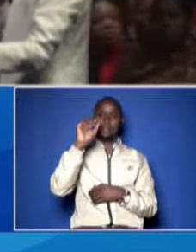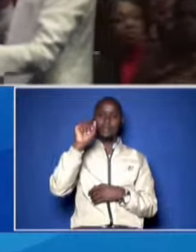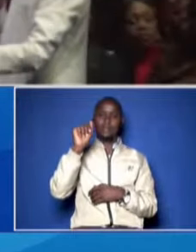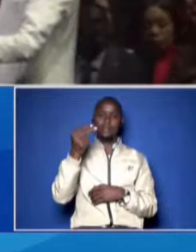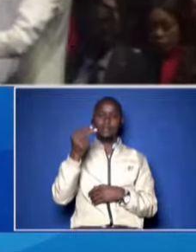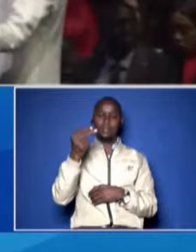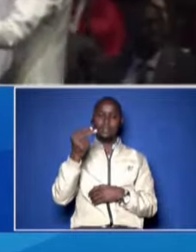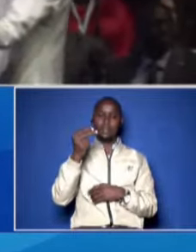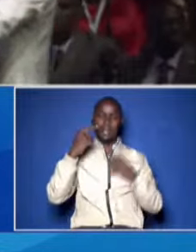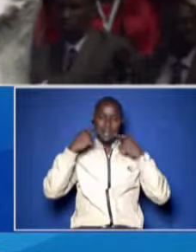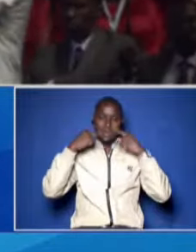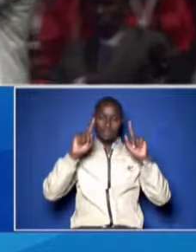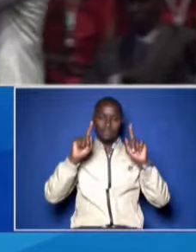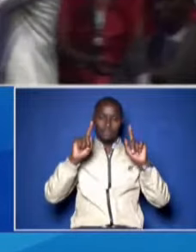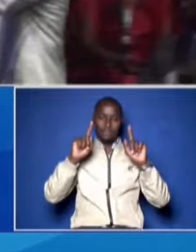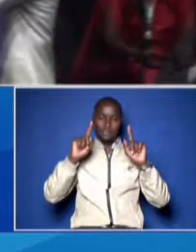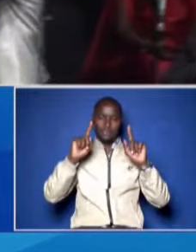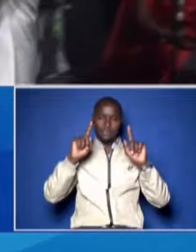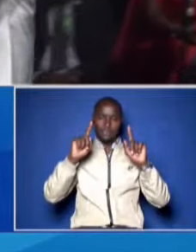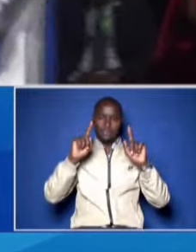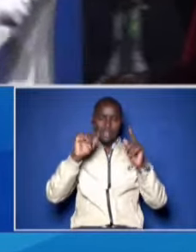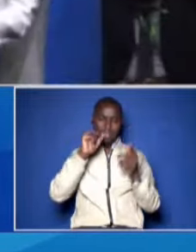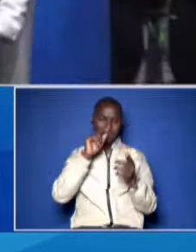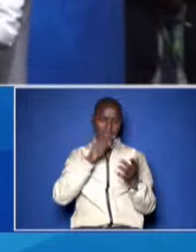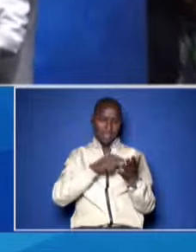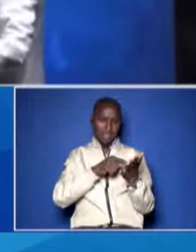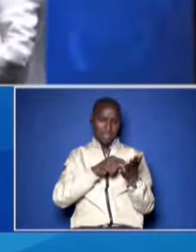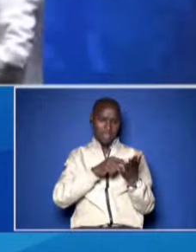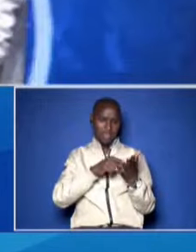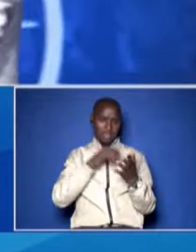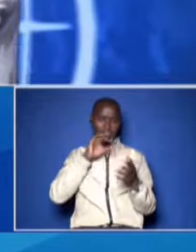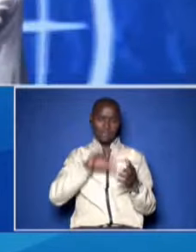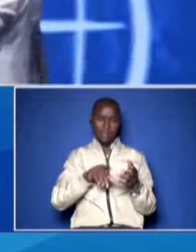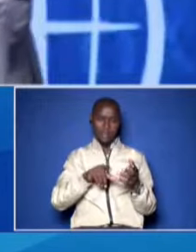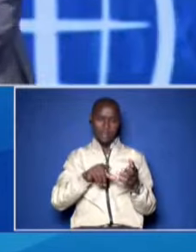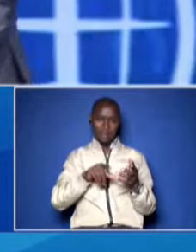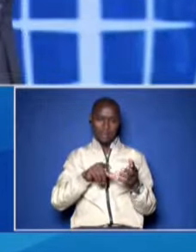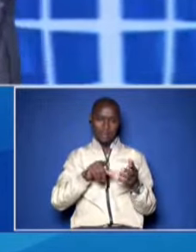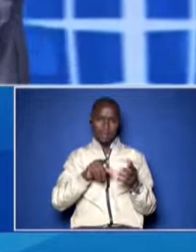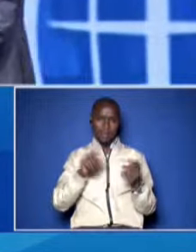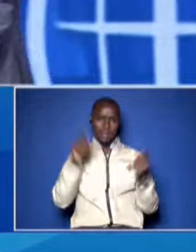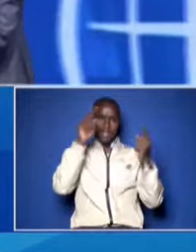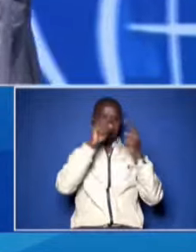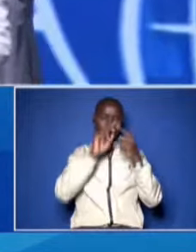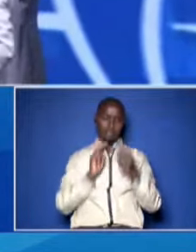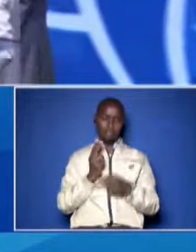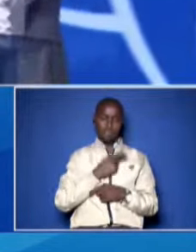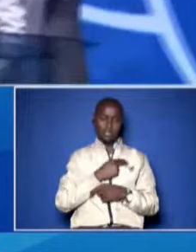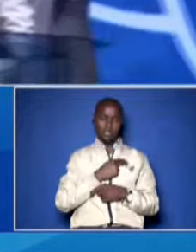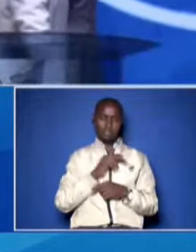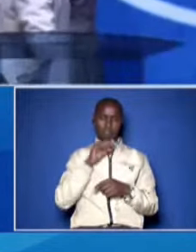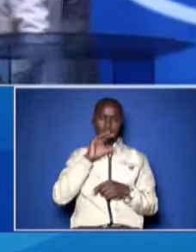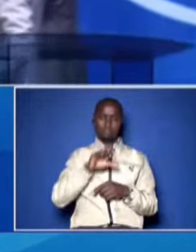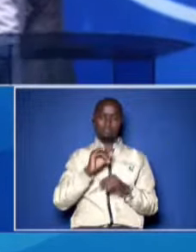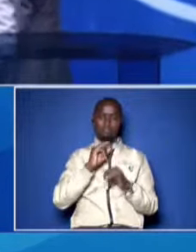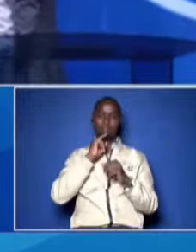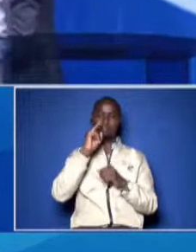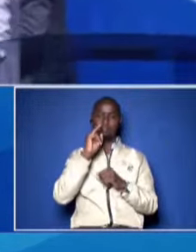declaring that this son unto us a son is